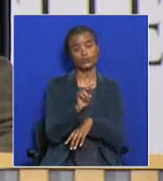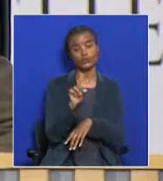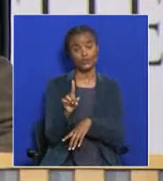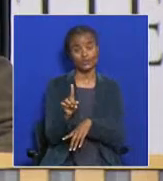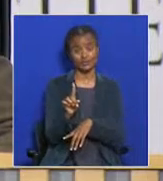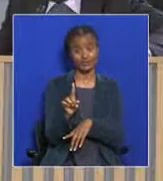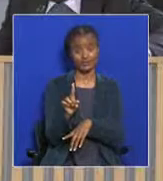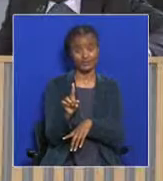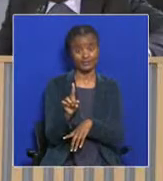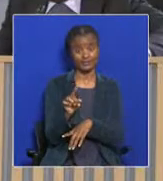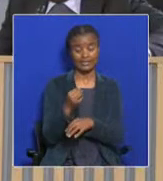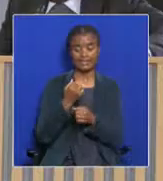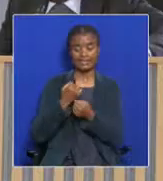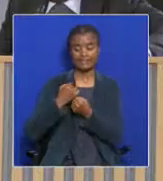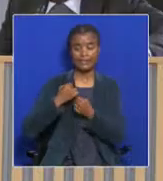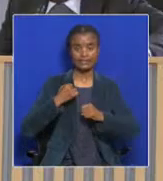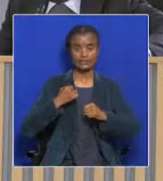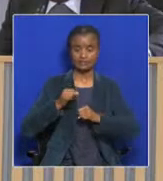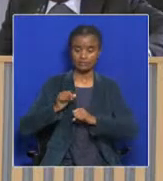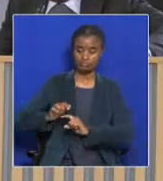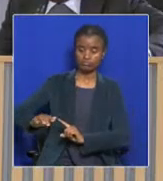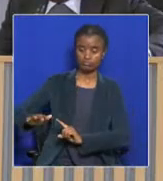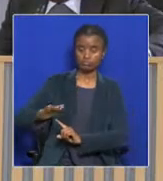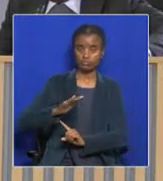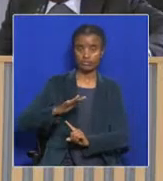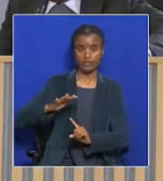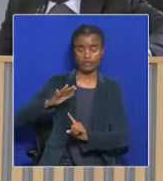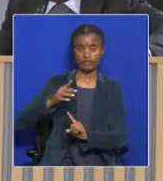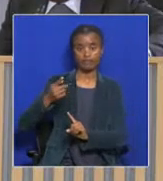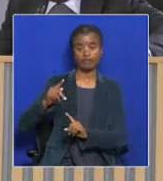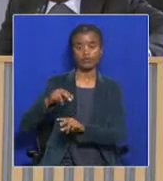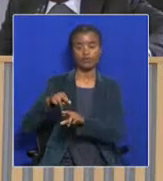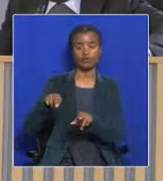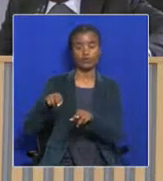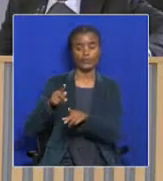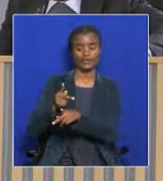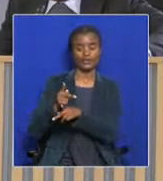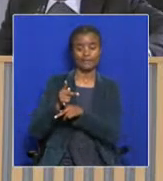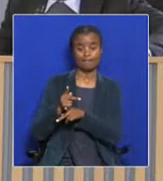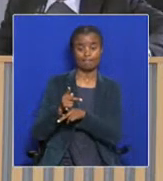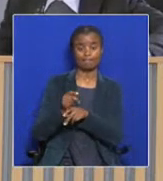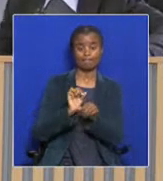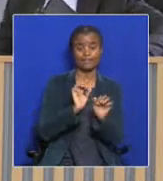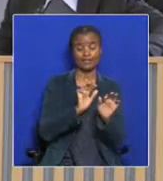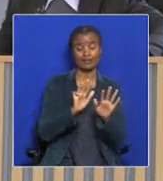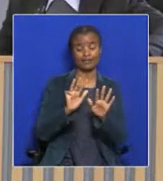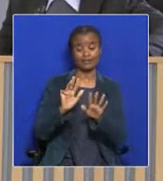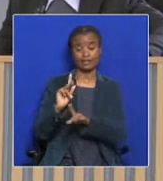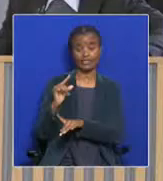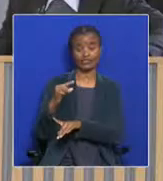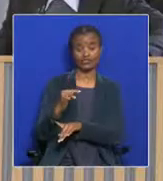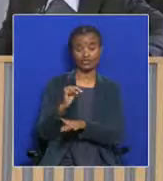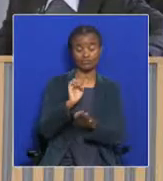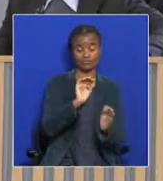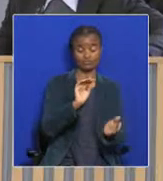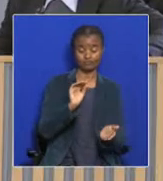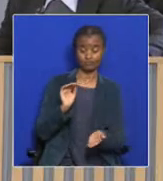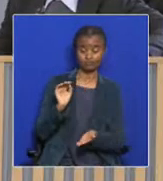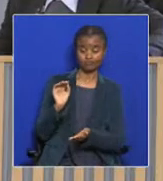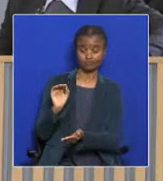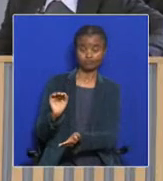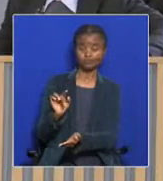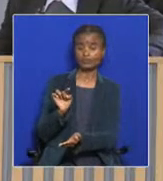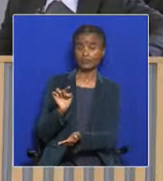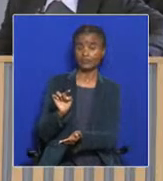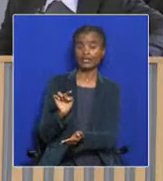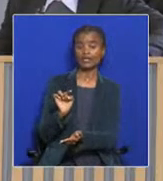hence 999 kg could be stored at Maiden Wharf. We are not even talking